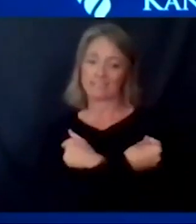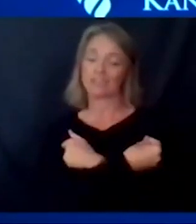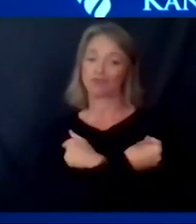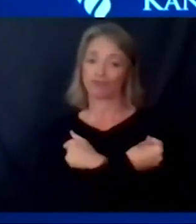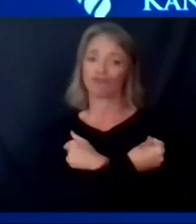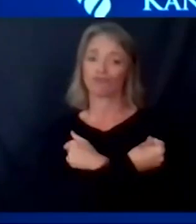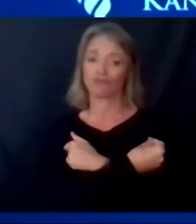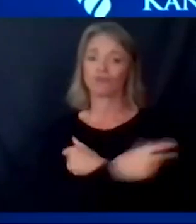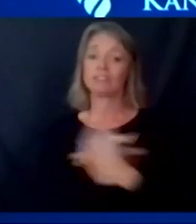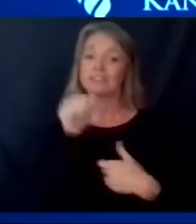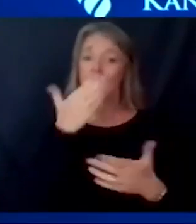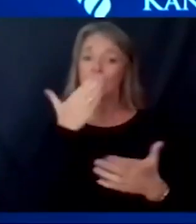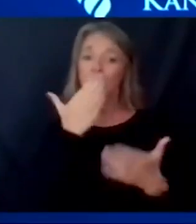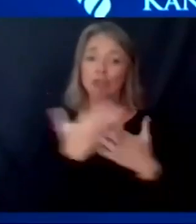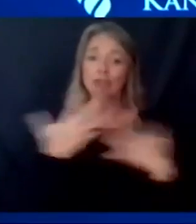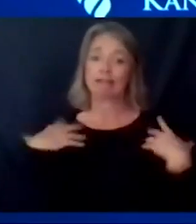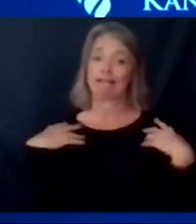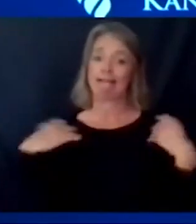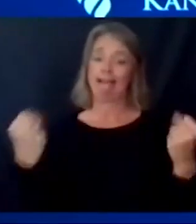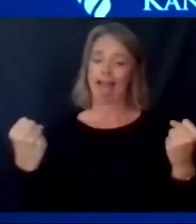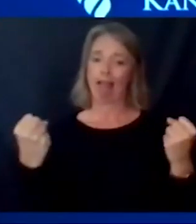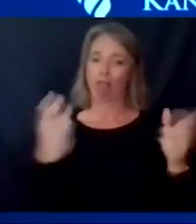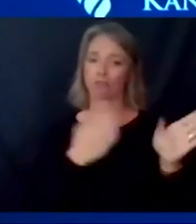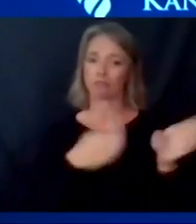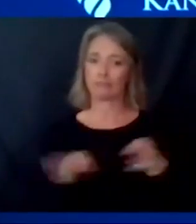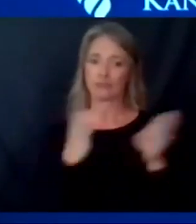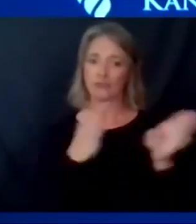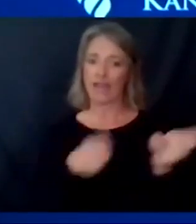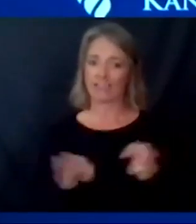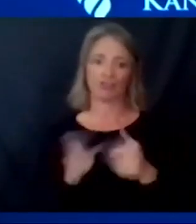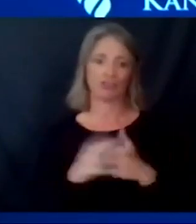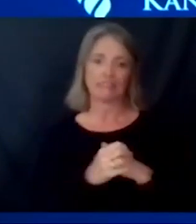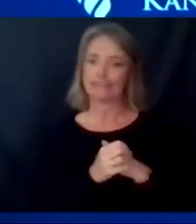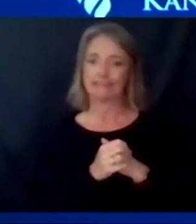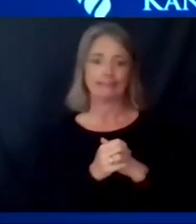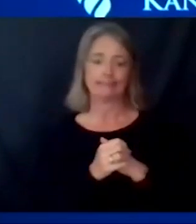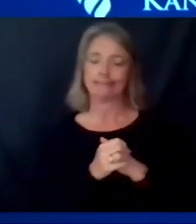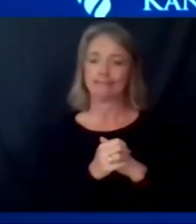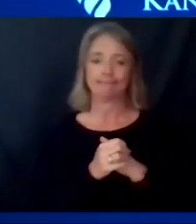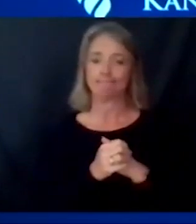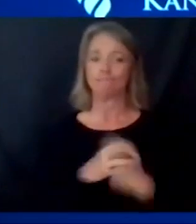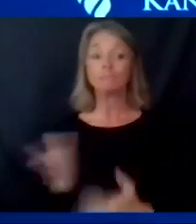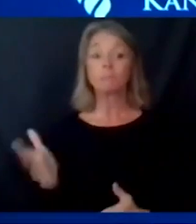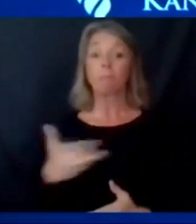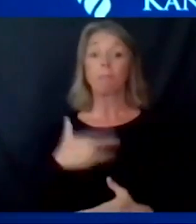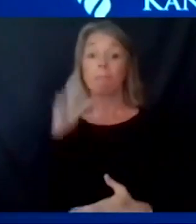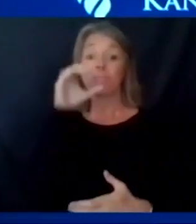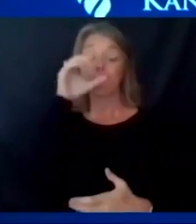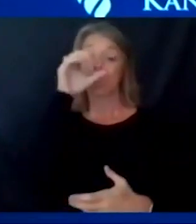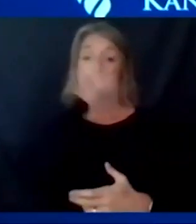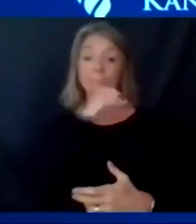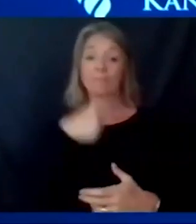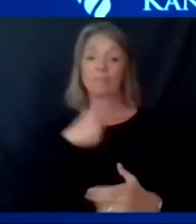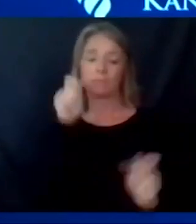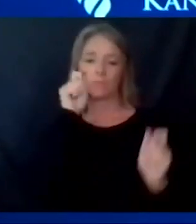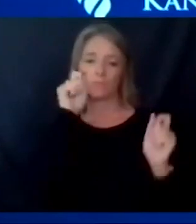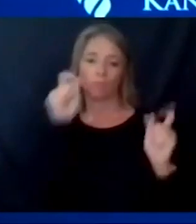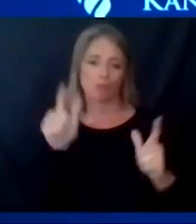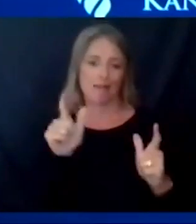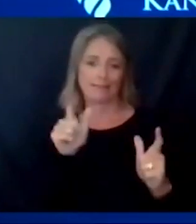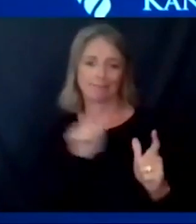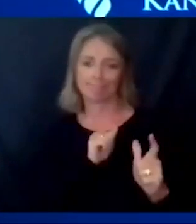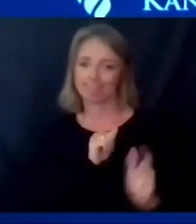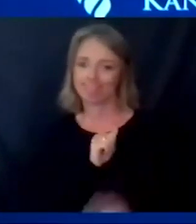health strategy, and I guess I'm just surprised. But I'm not a